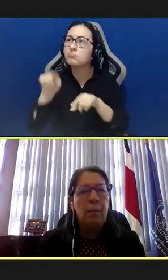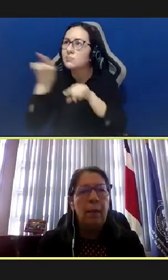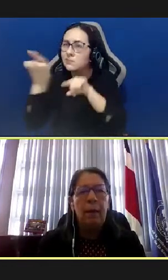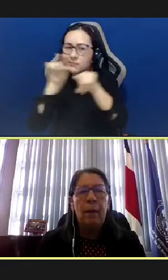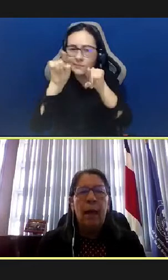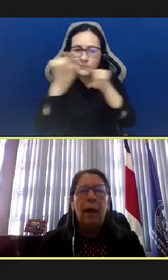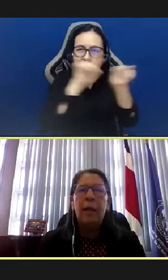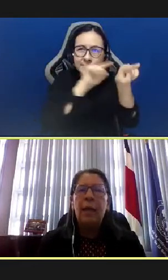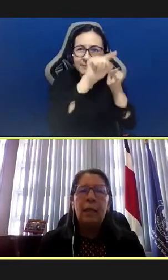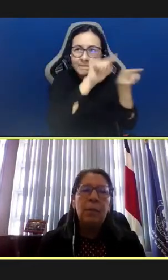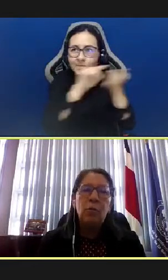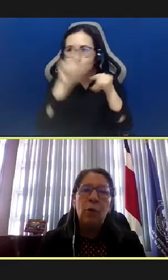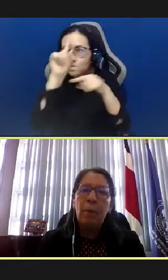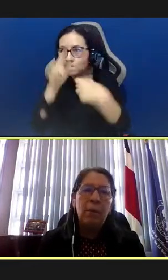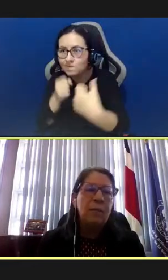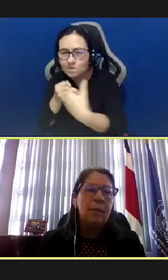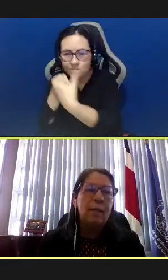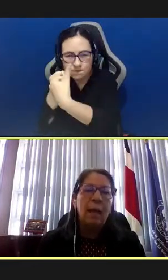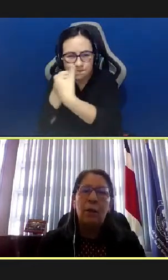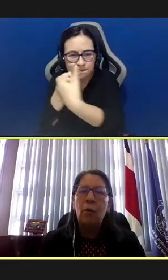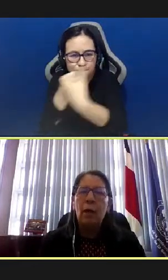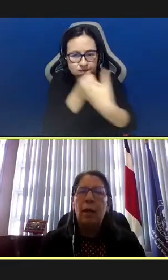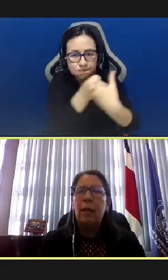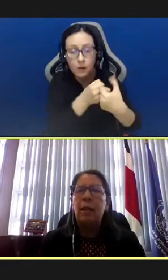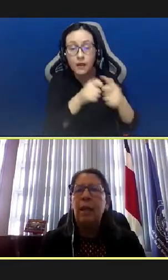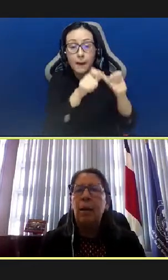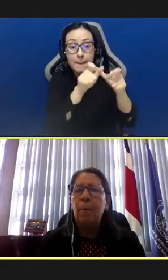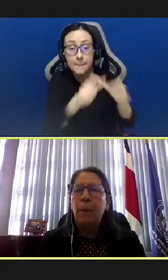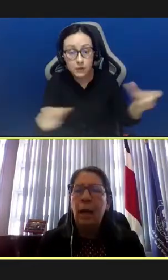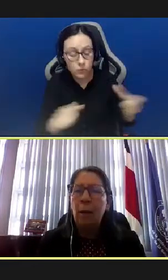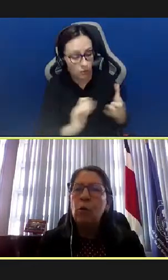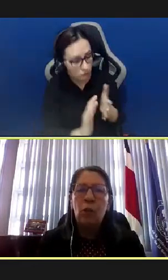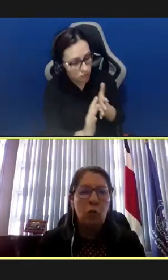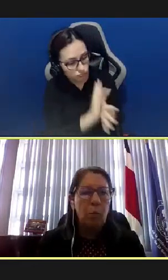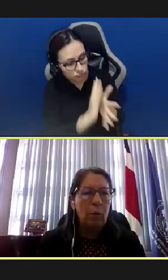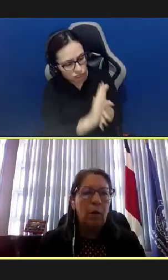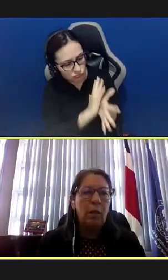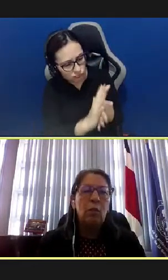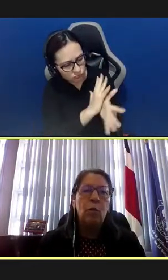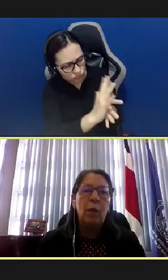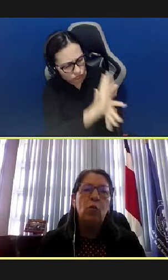the LGBTQ community.